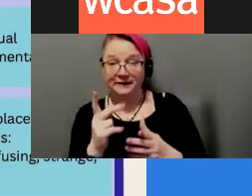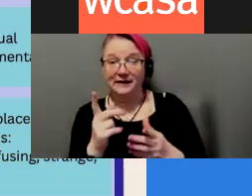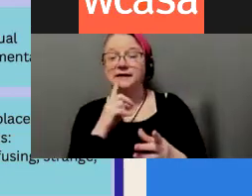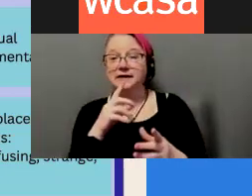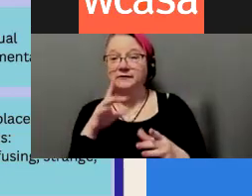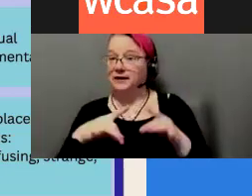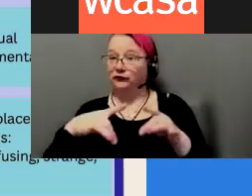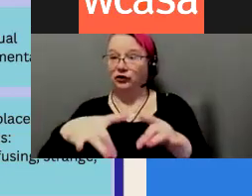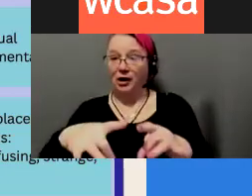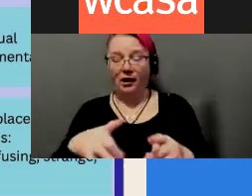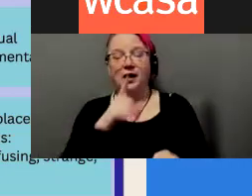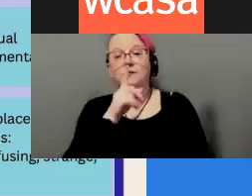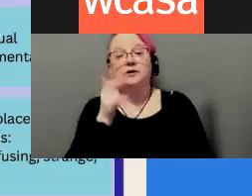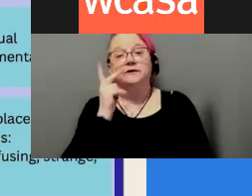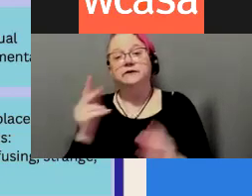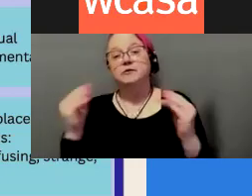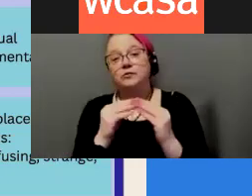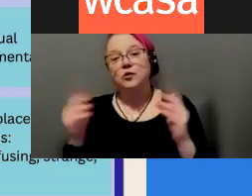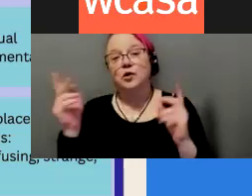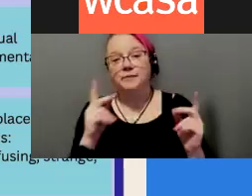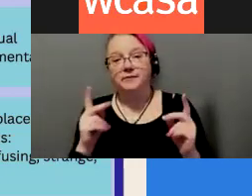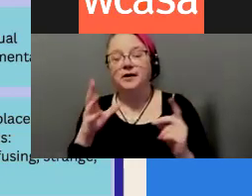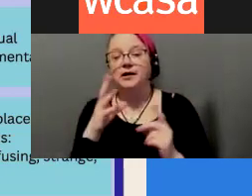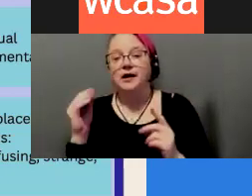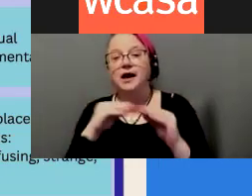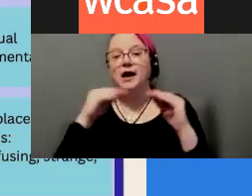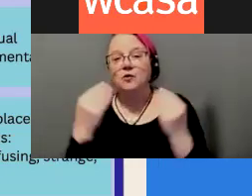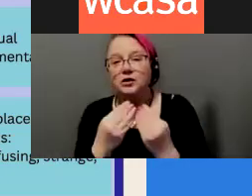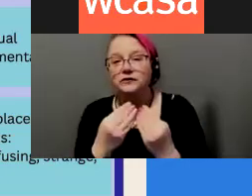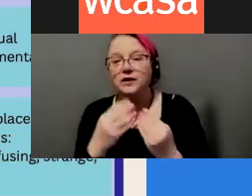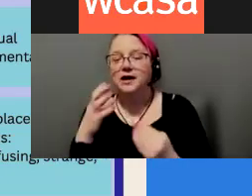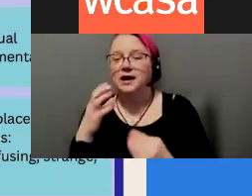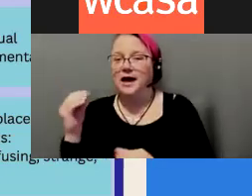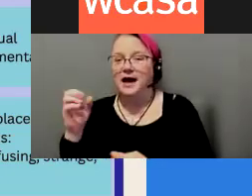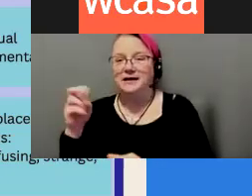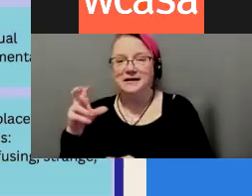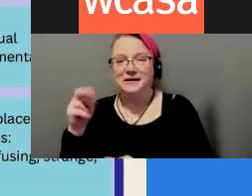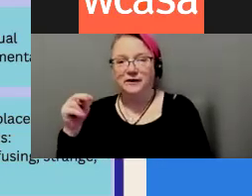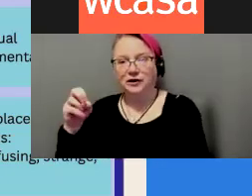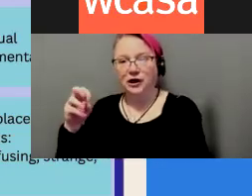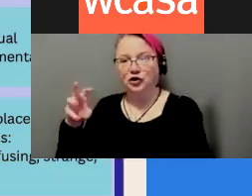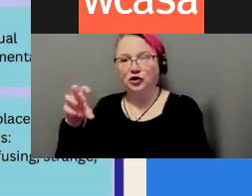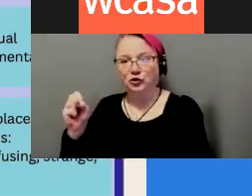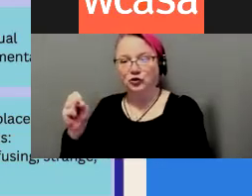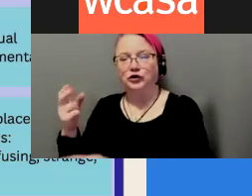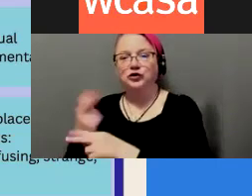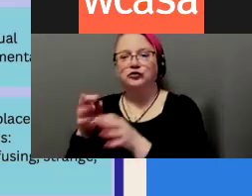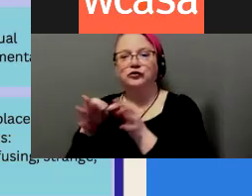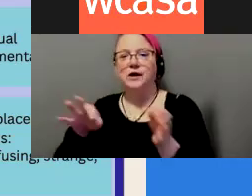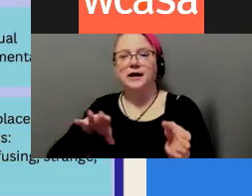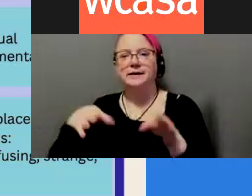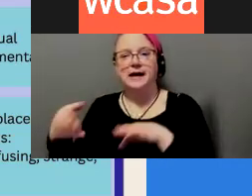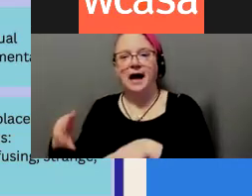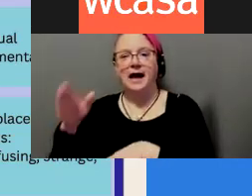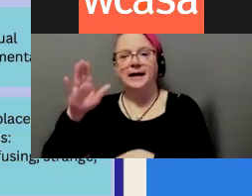really seeing more people and organizations and even news media use the phrase die by